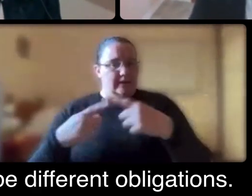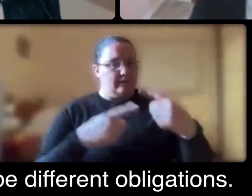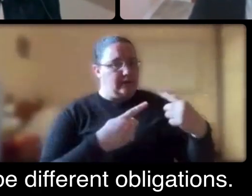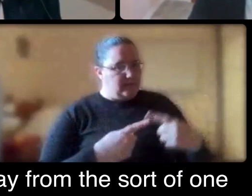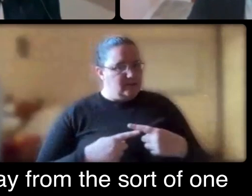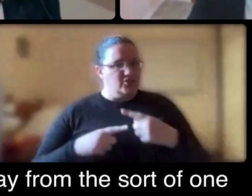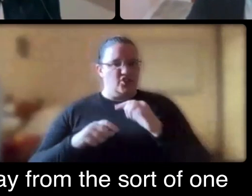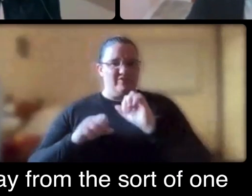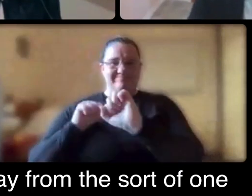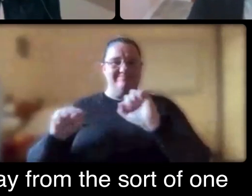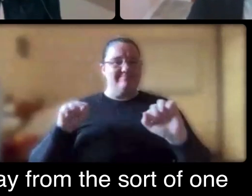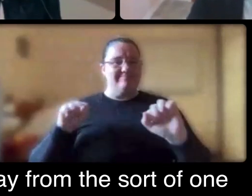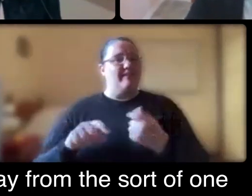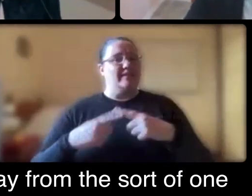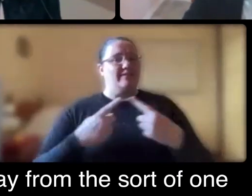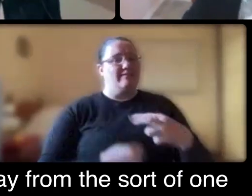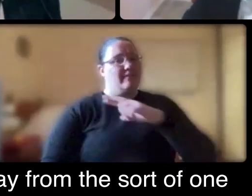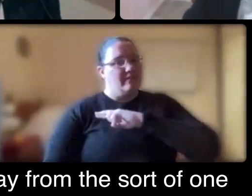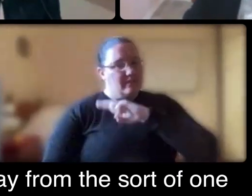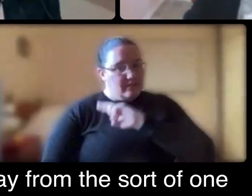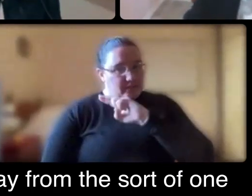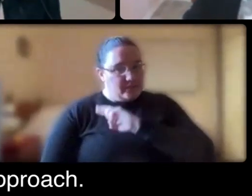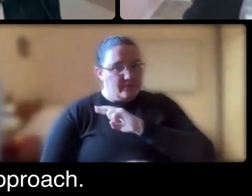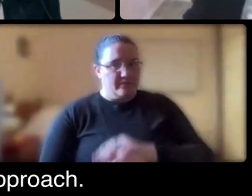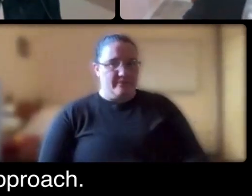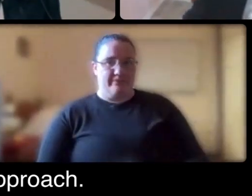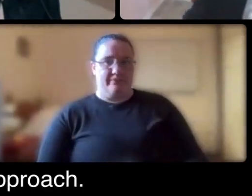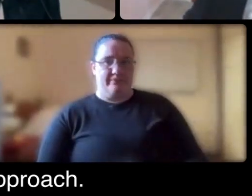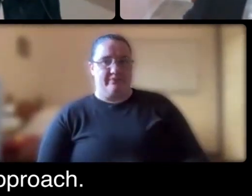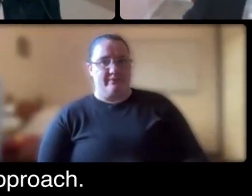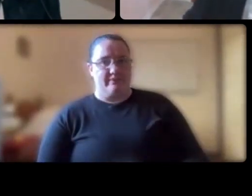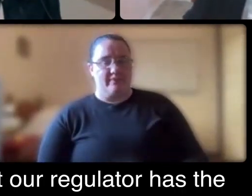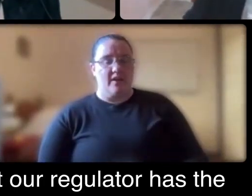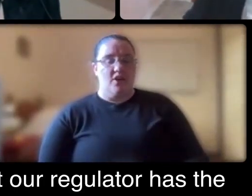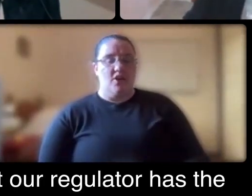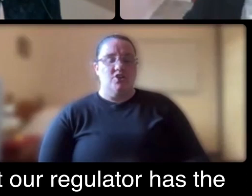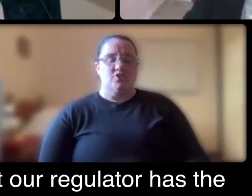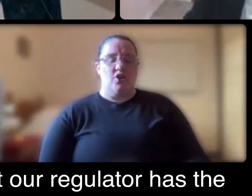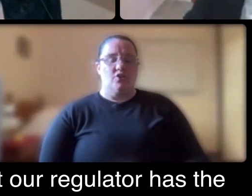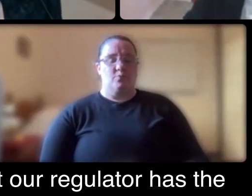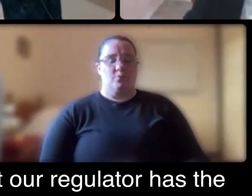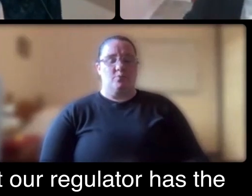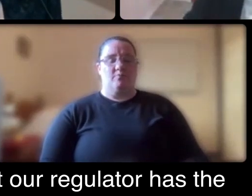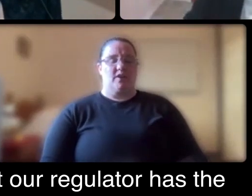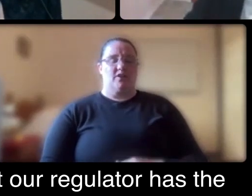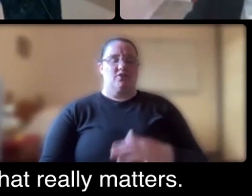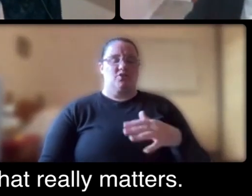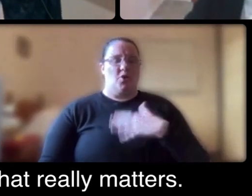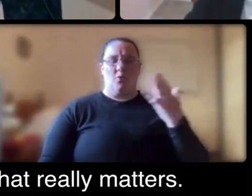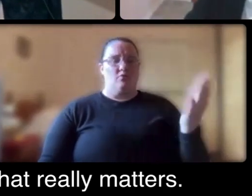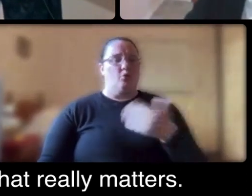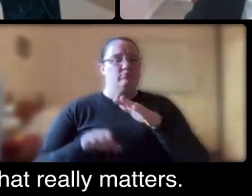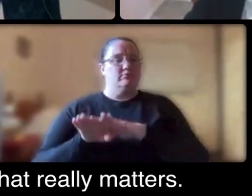obligations. So, and this is really to get away from the sort of one-size-fits-all approach. We want to make sure that our regulator has